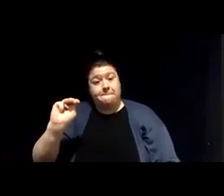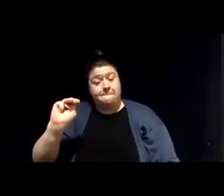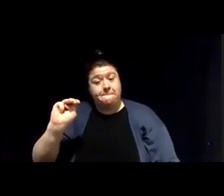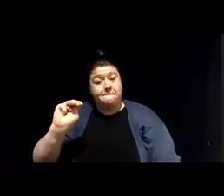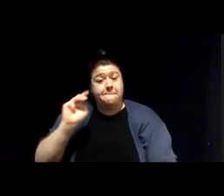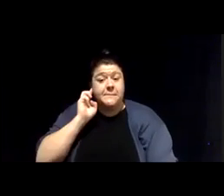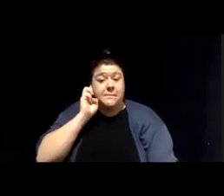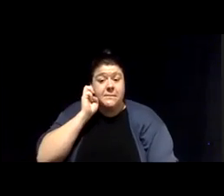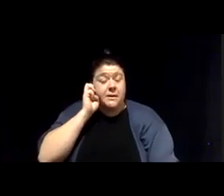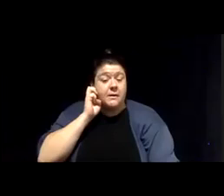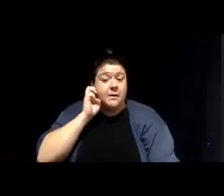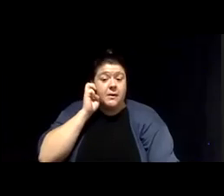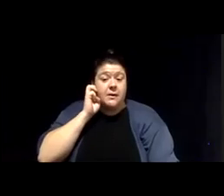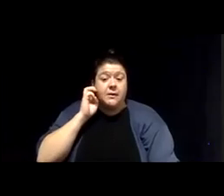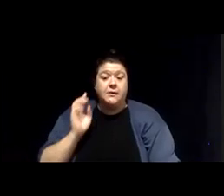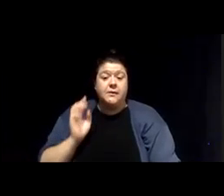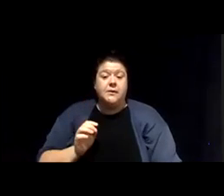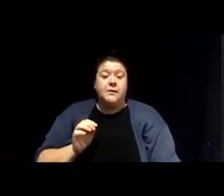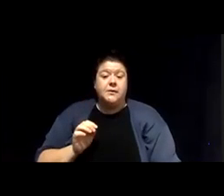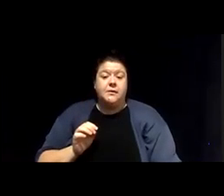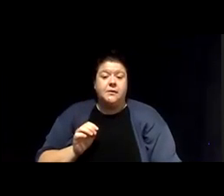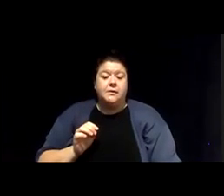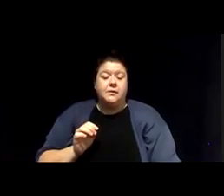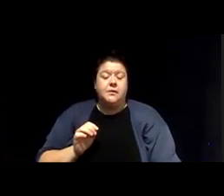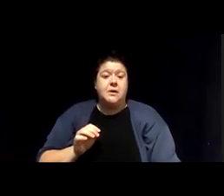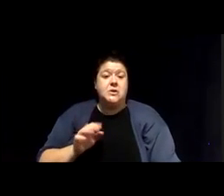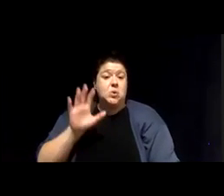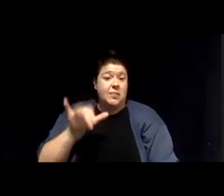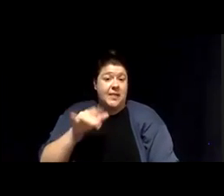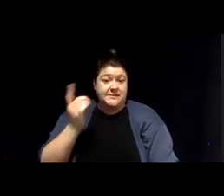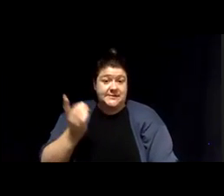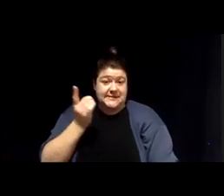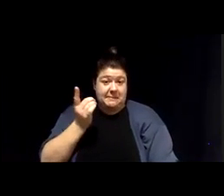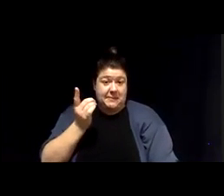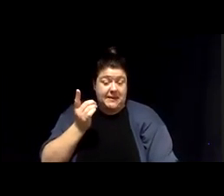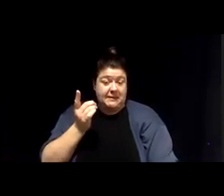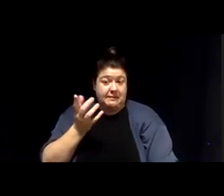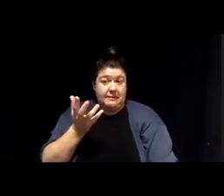so the circadian rhythm is something that tells your